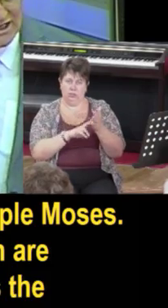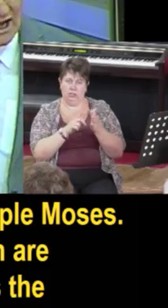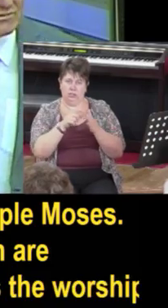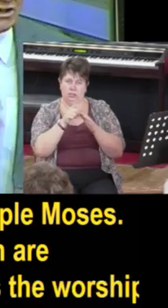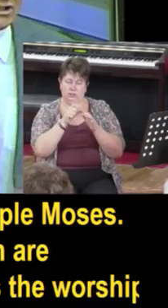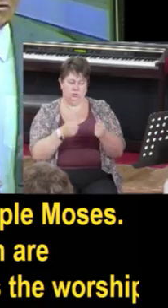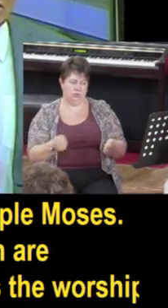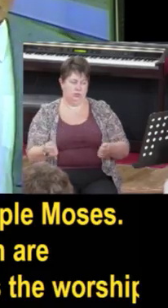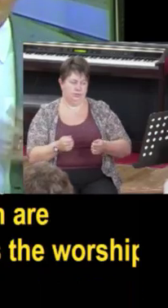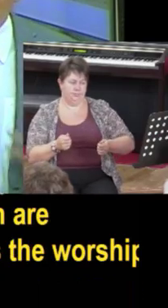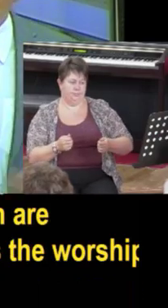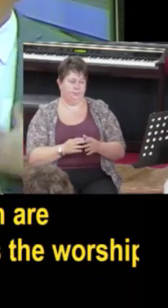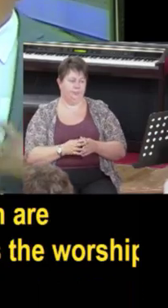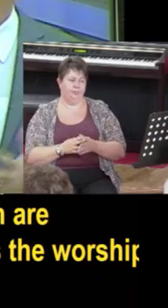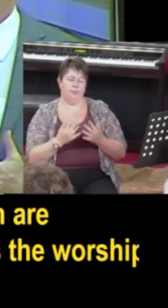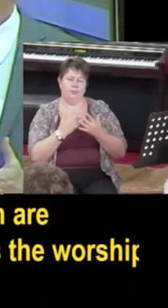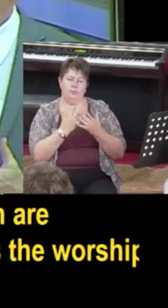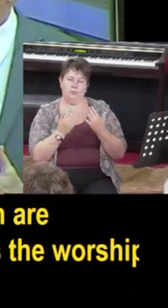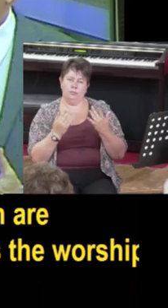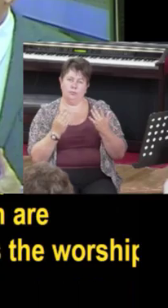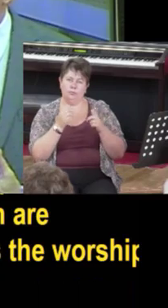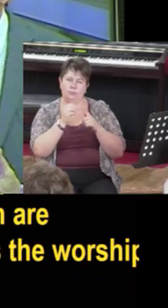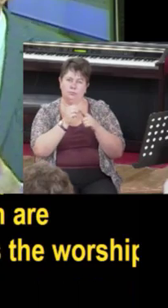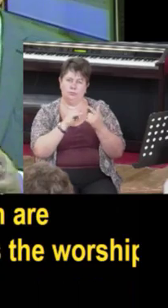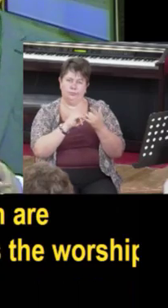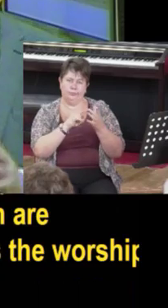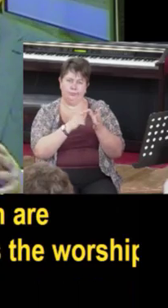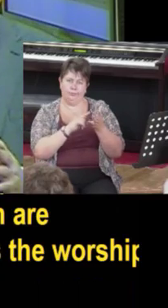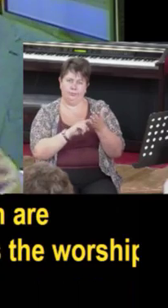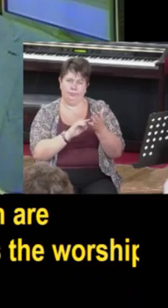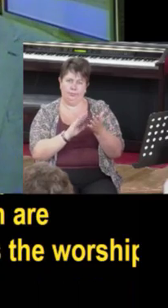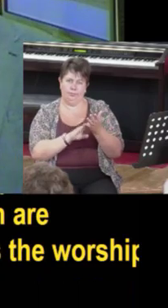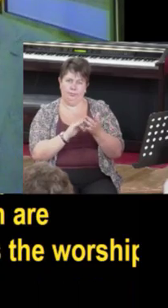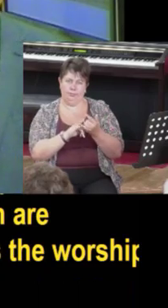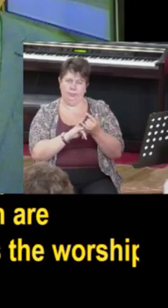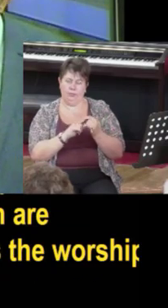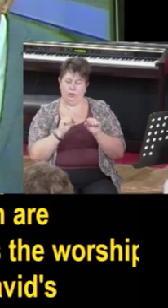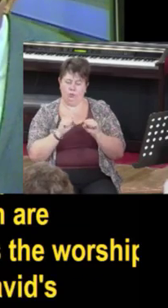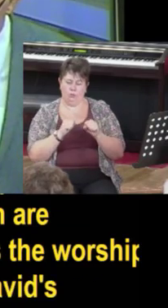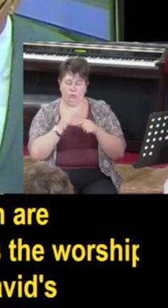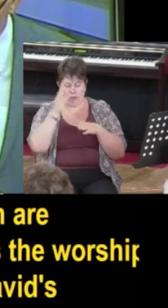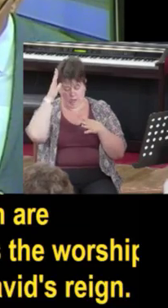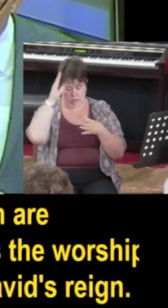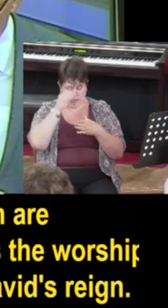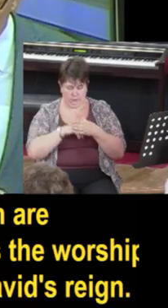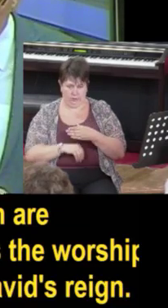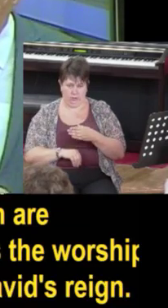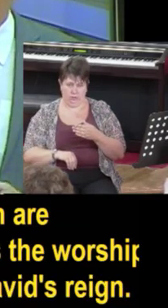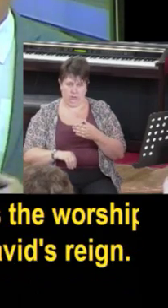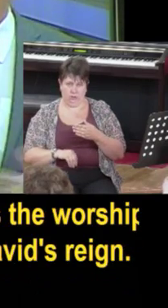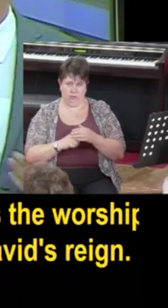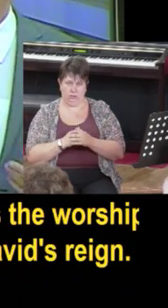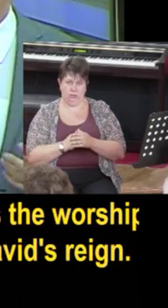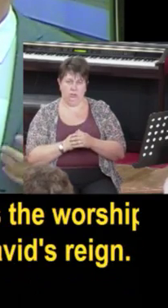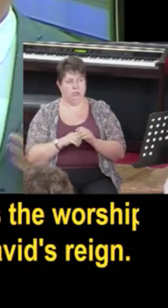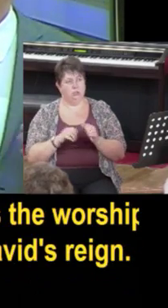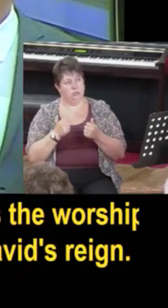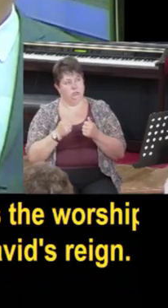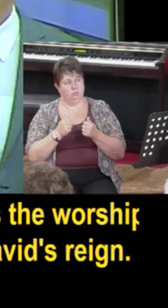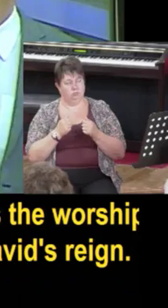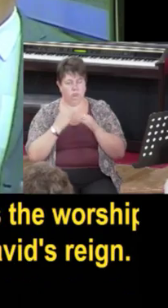of the Psalms resulted from personal piety, from deliberate individual experience, but others were written to express